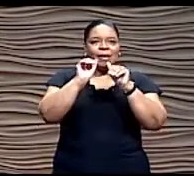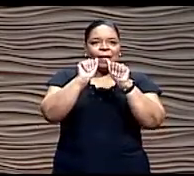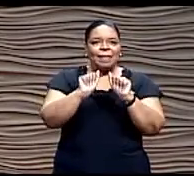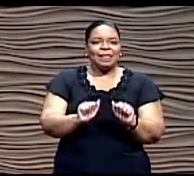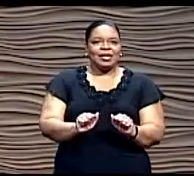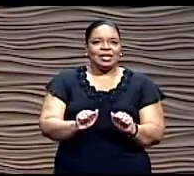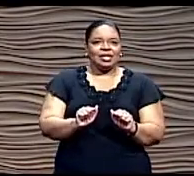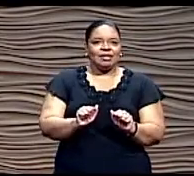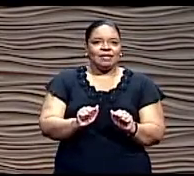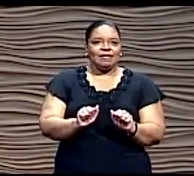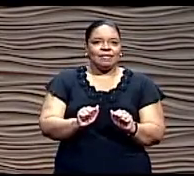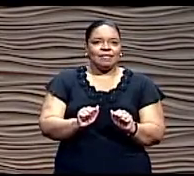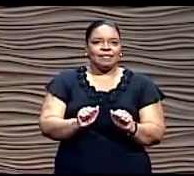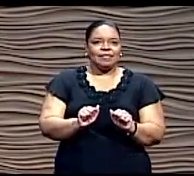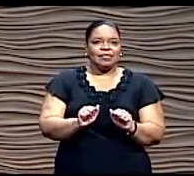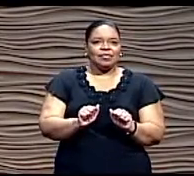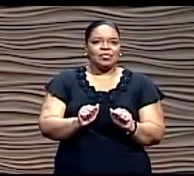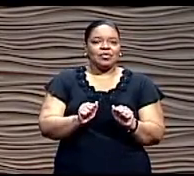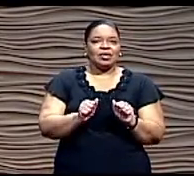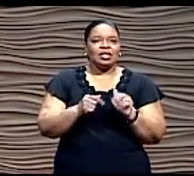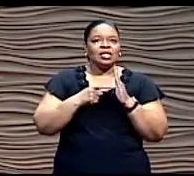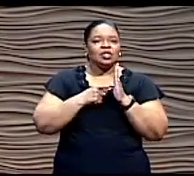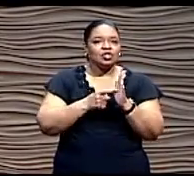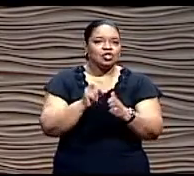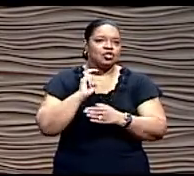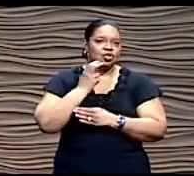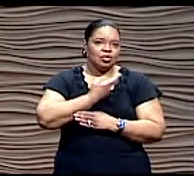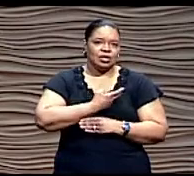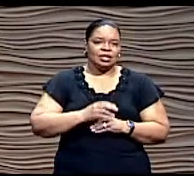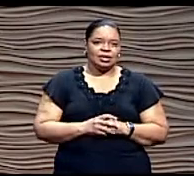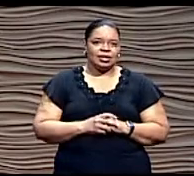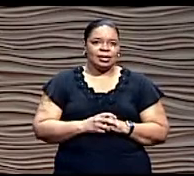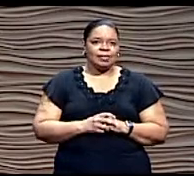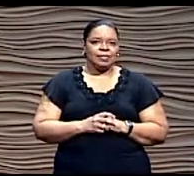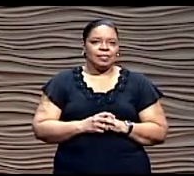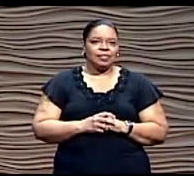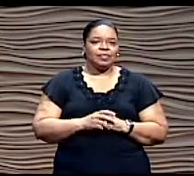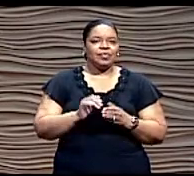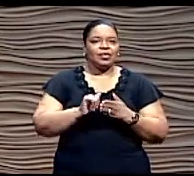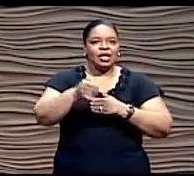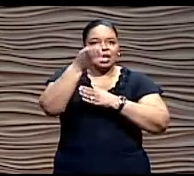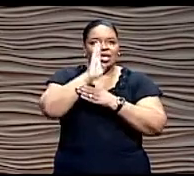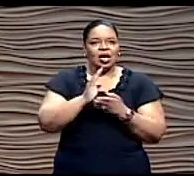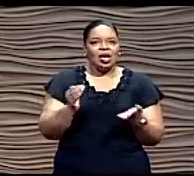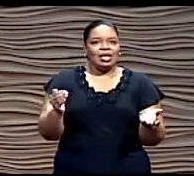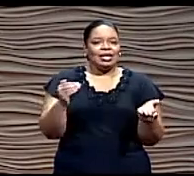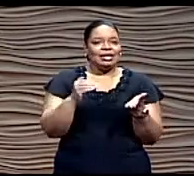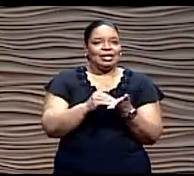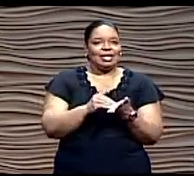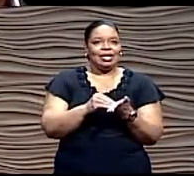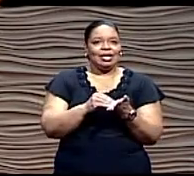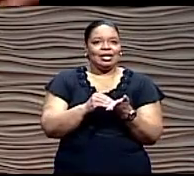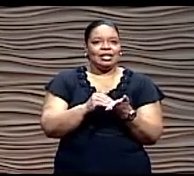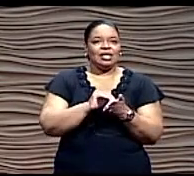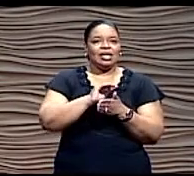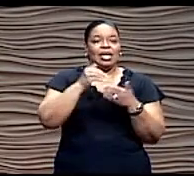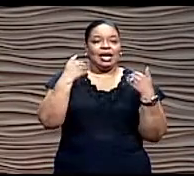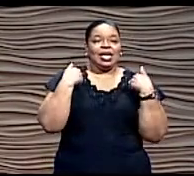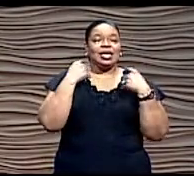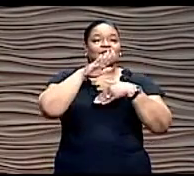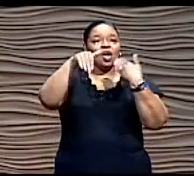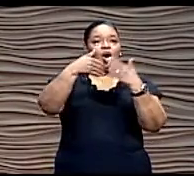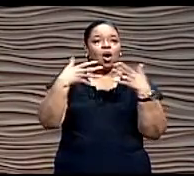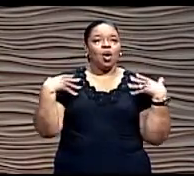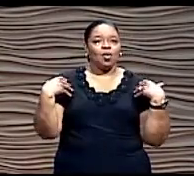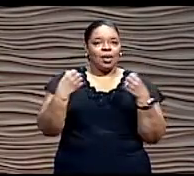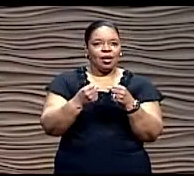ability. It points out to us that God again is all power.